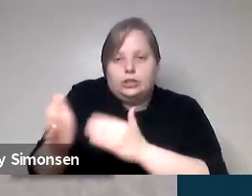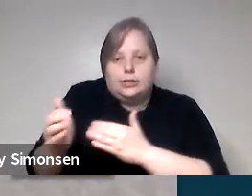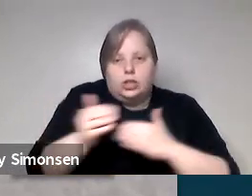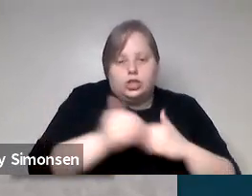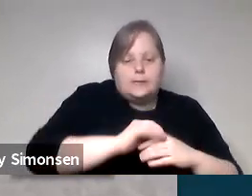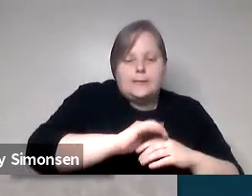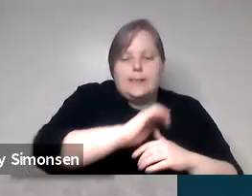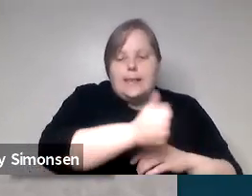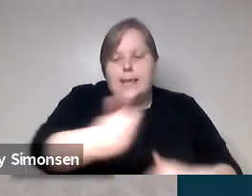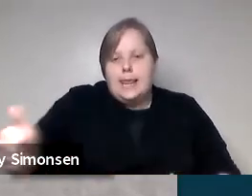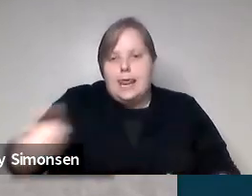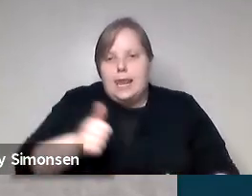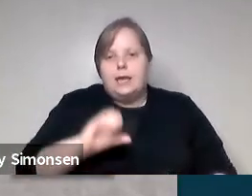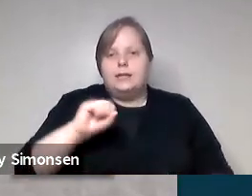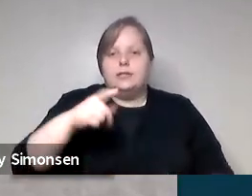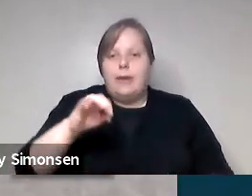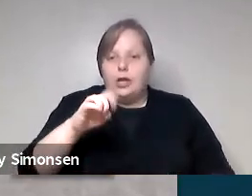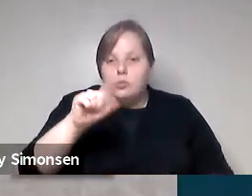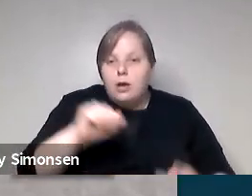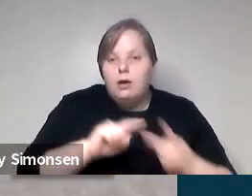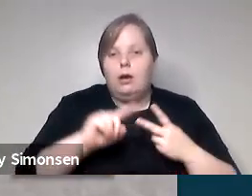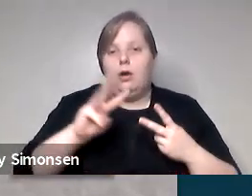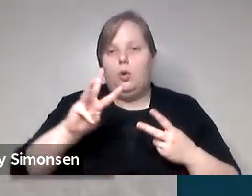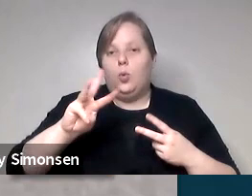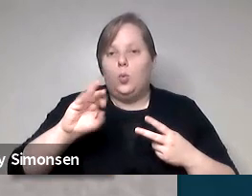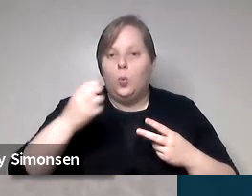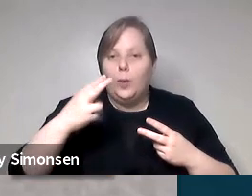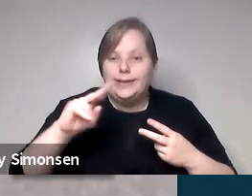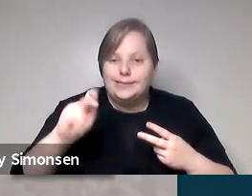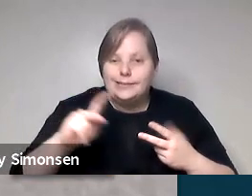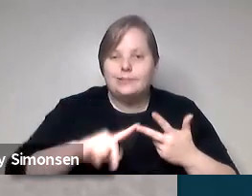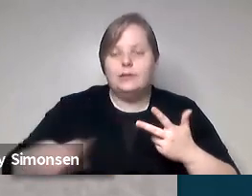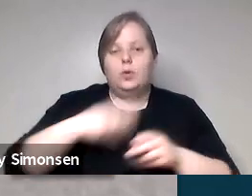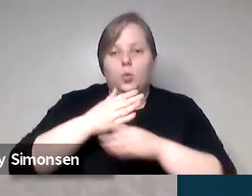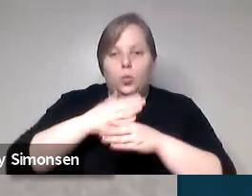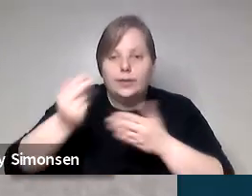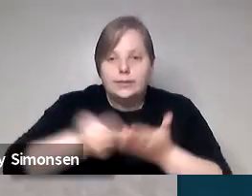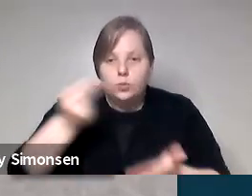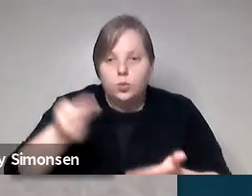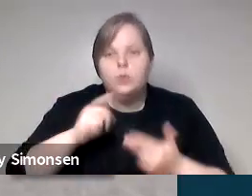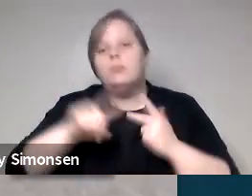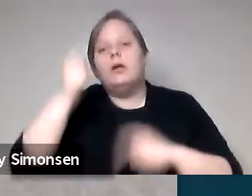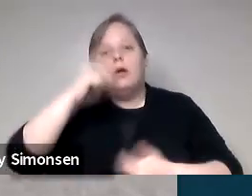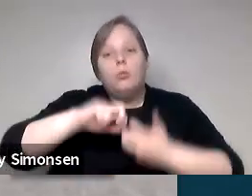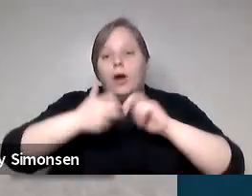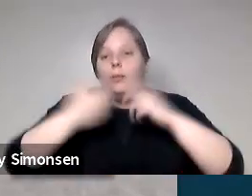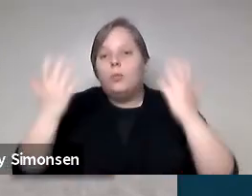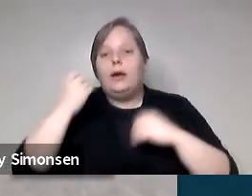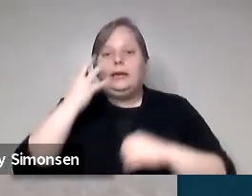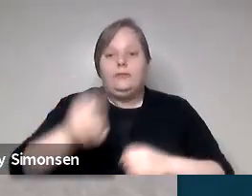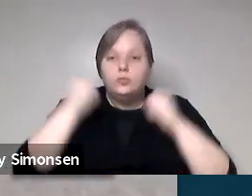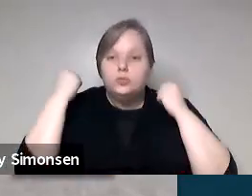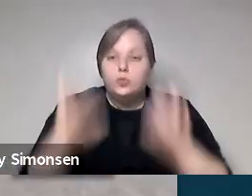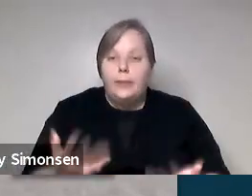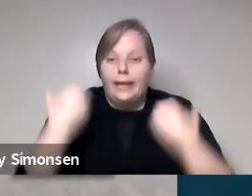spatula, whisk, wooden spoon. The problem is that we have too many, and so